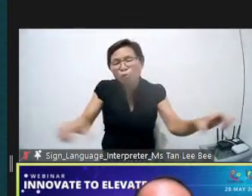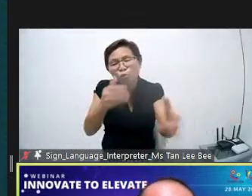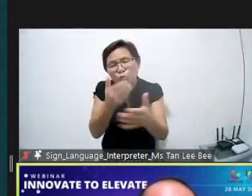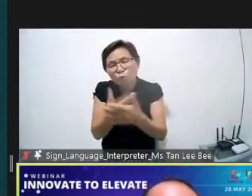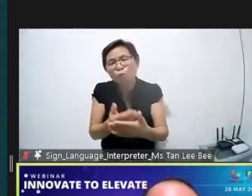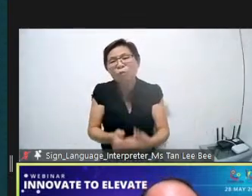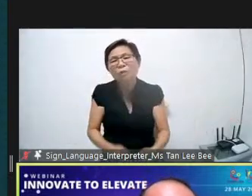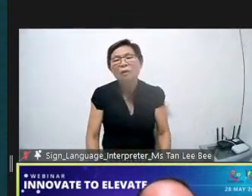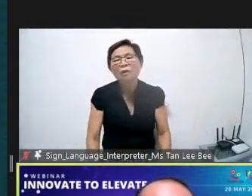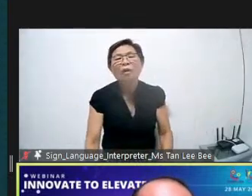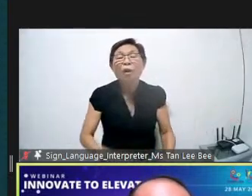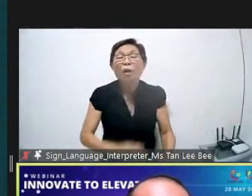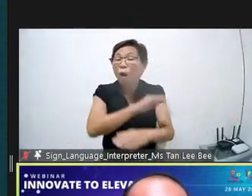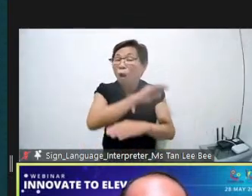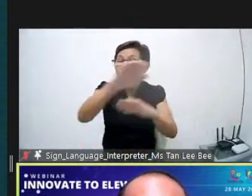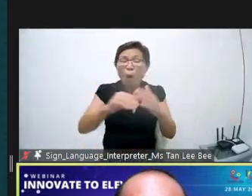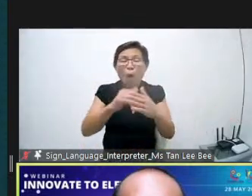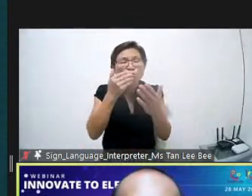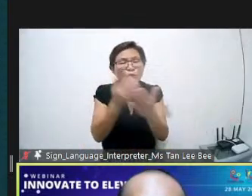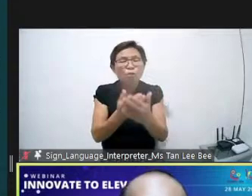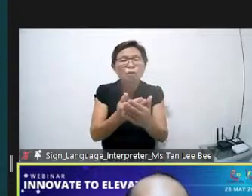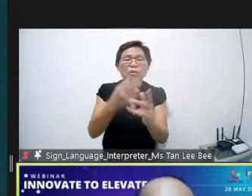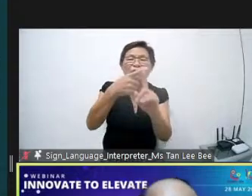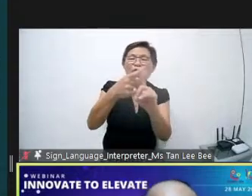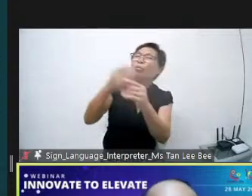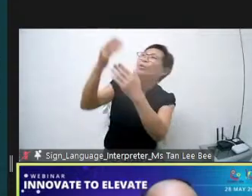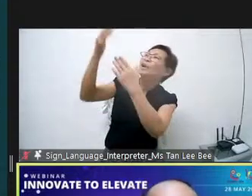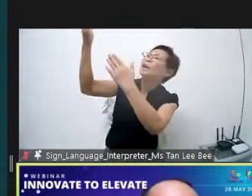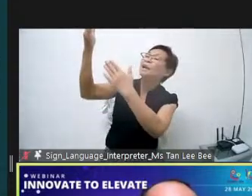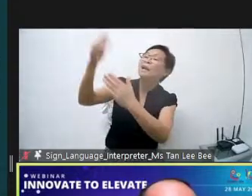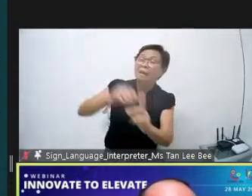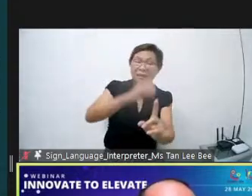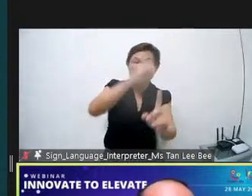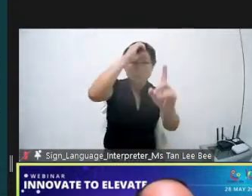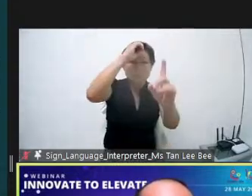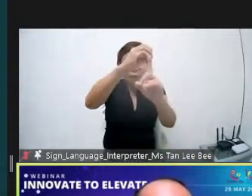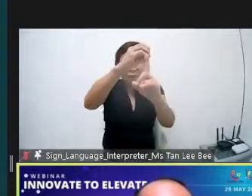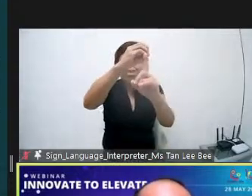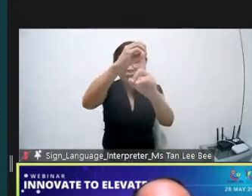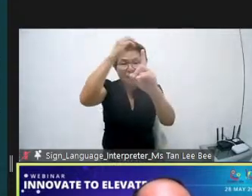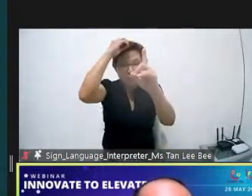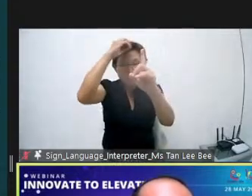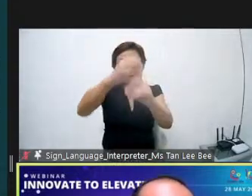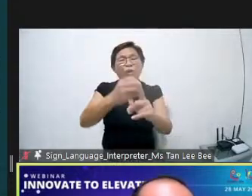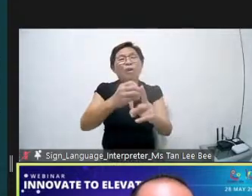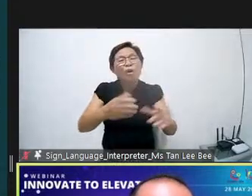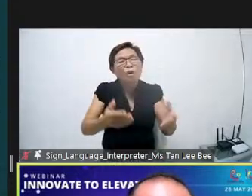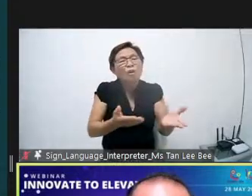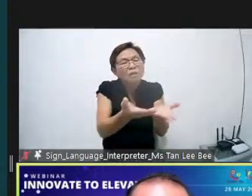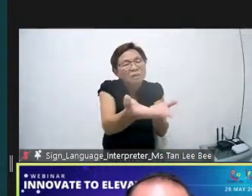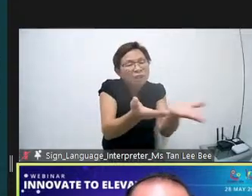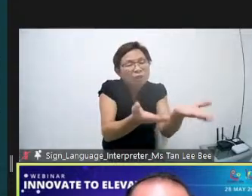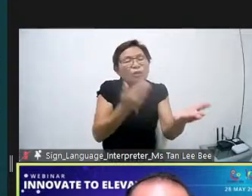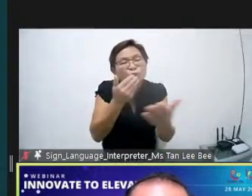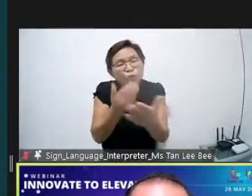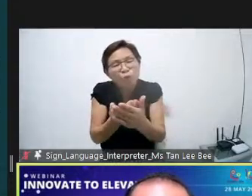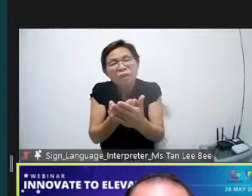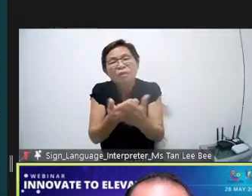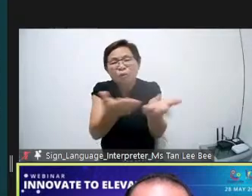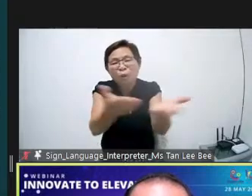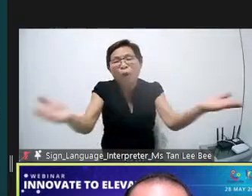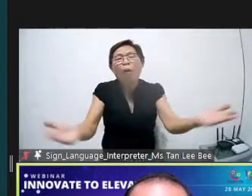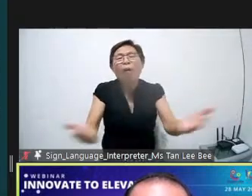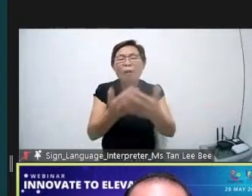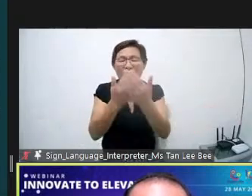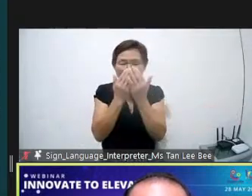to Him, and the calm soul is the key to conveying those goodness. Amen. All